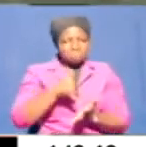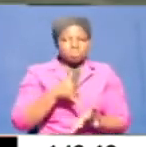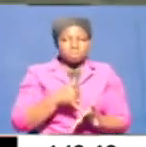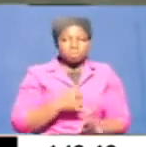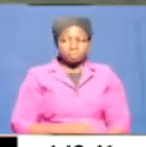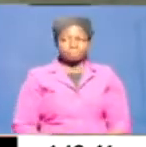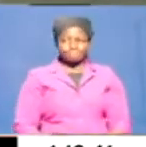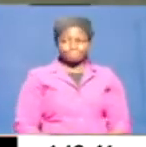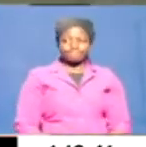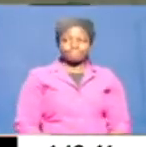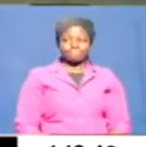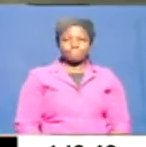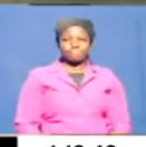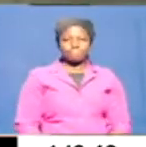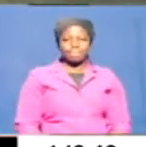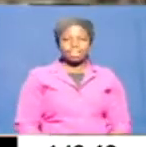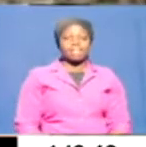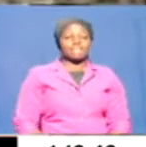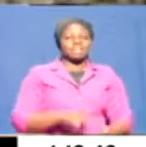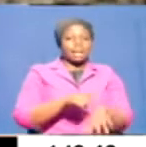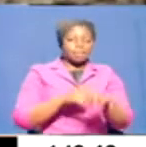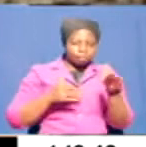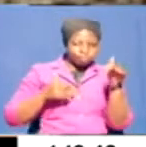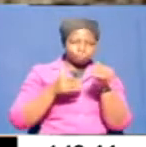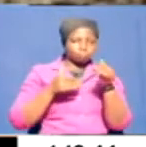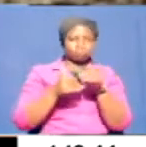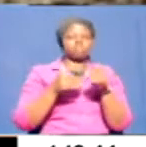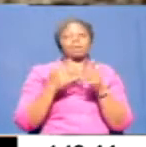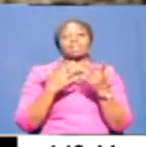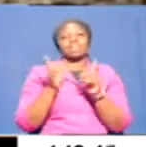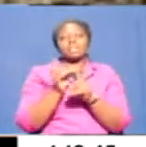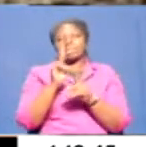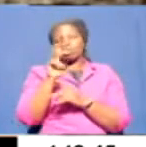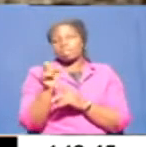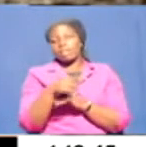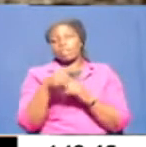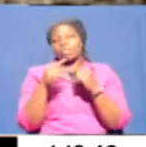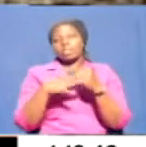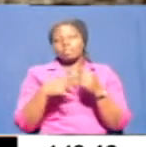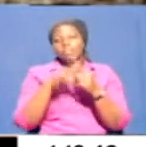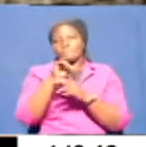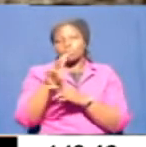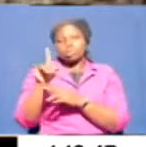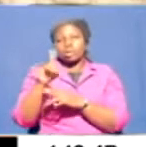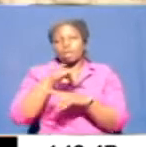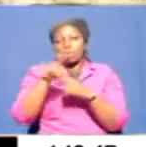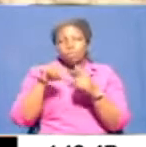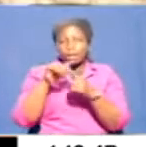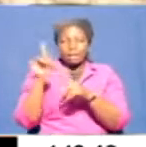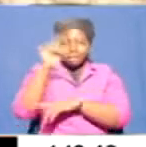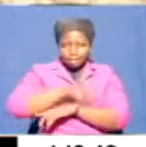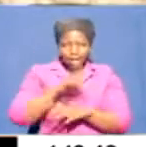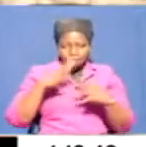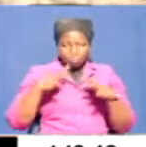With the clock ticking to 20th September 2021, the date on which Kenyans who have suffered historical land injustices should submit their